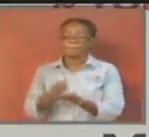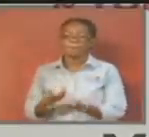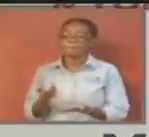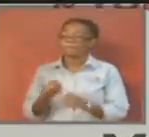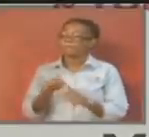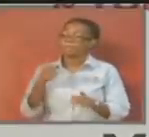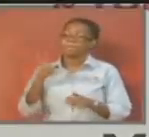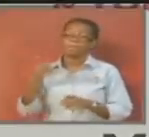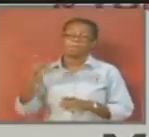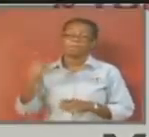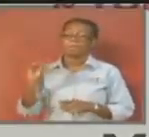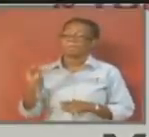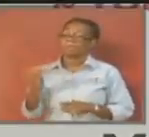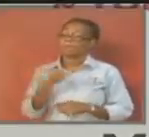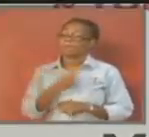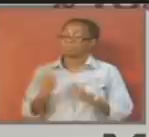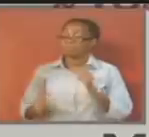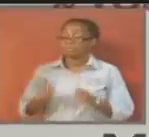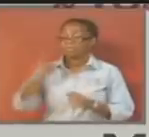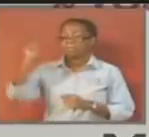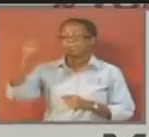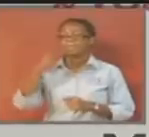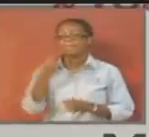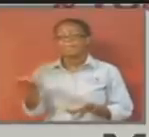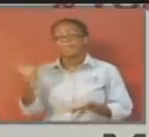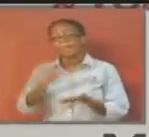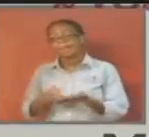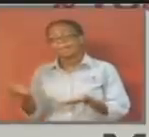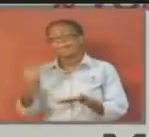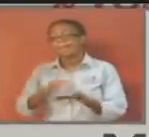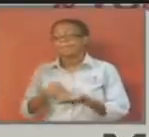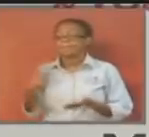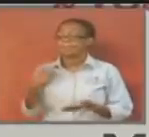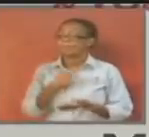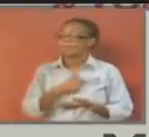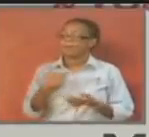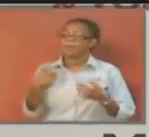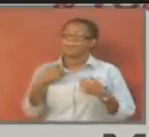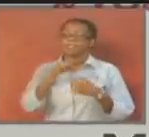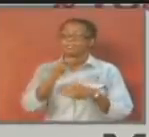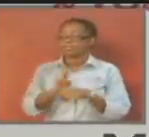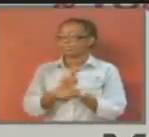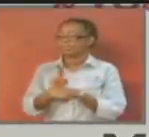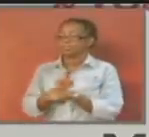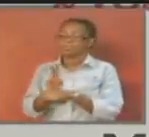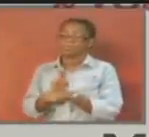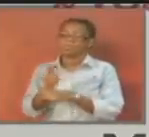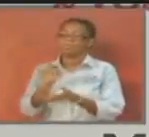clinicians using antibiotics in a clinical setting is determined by what they think is the best for any